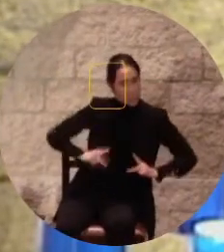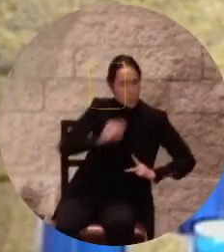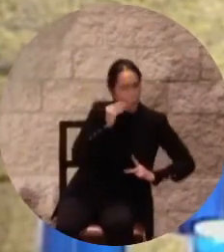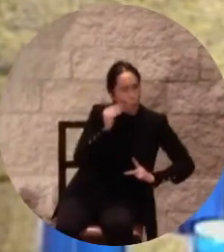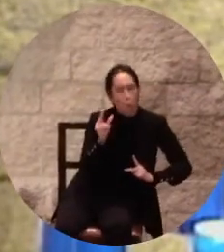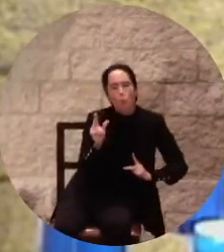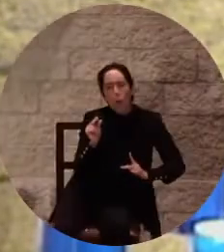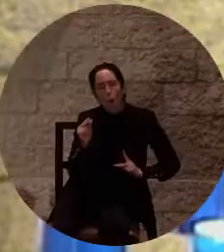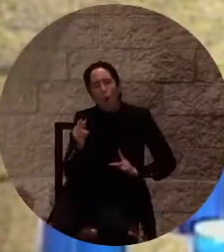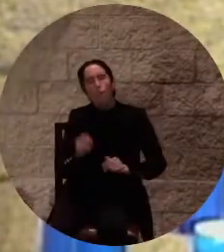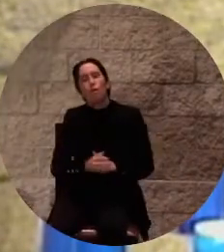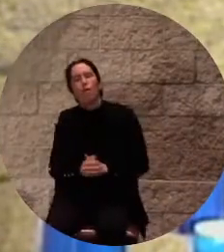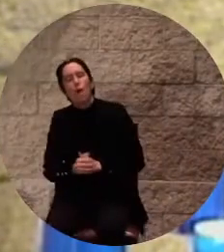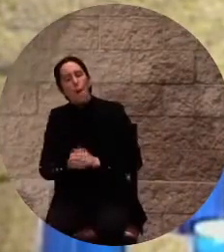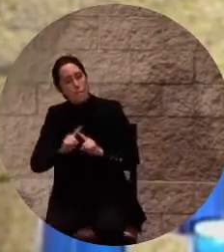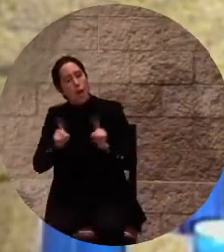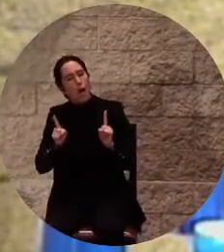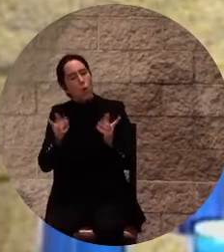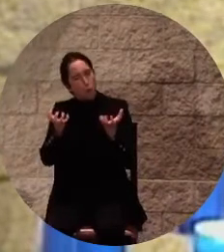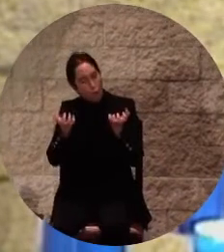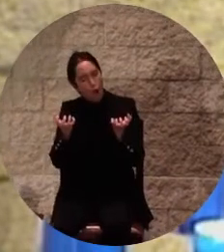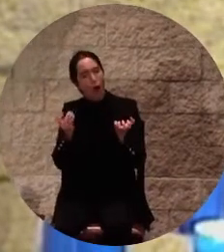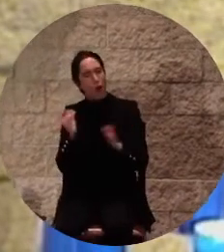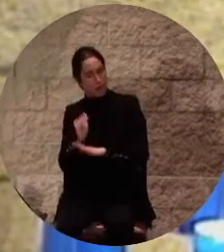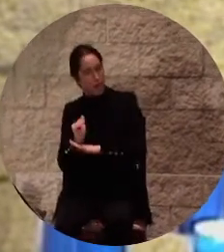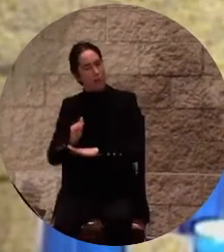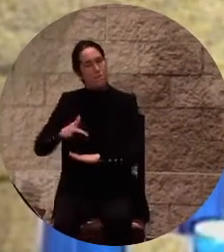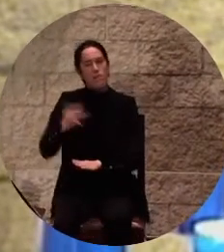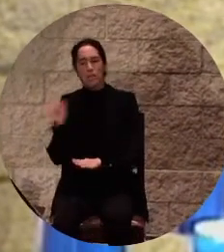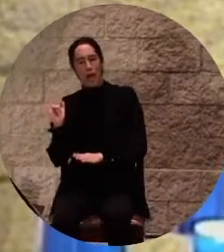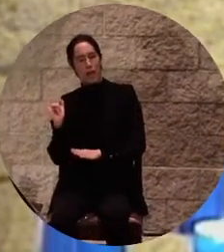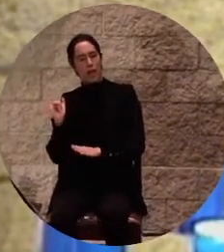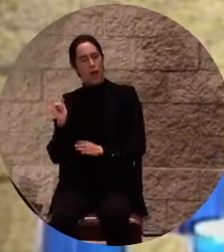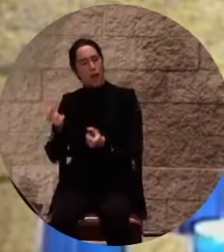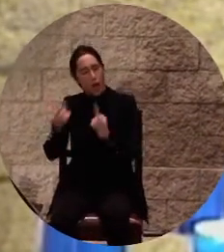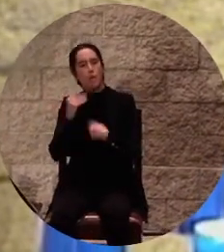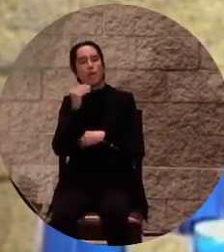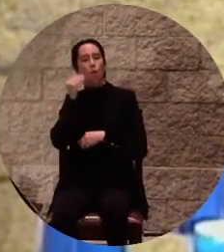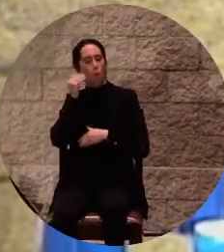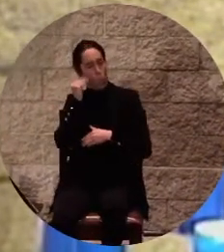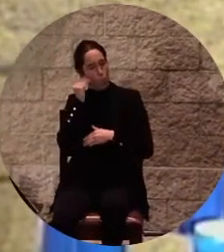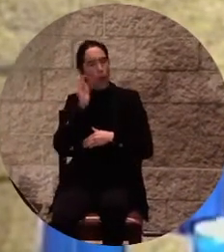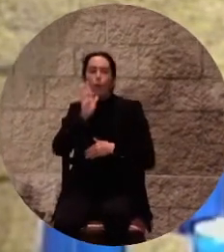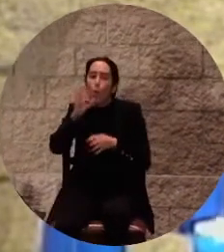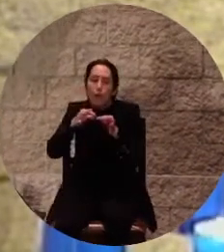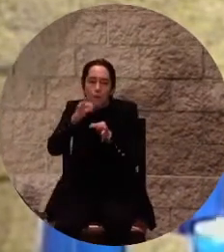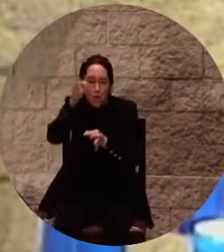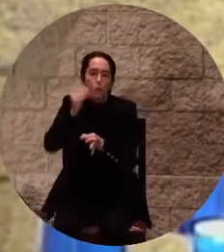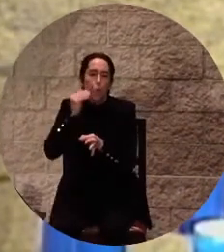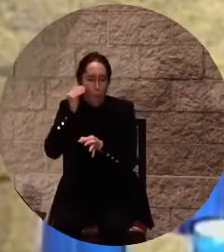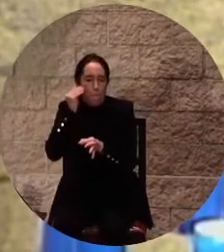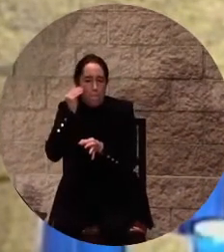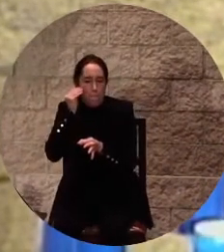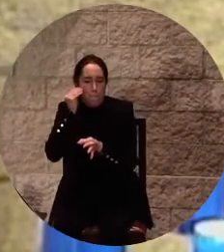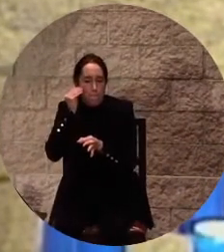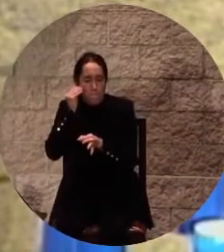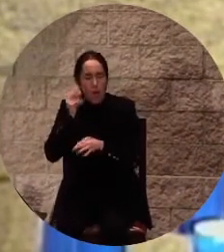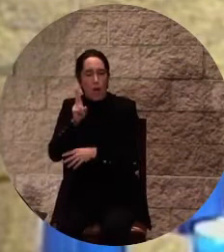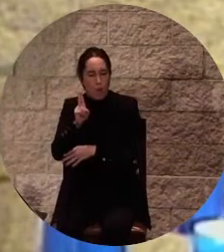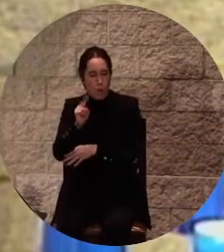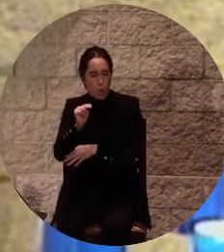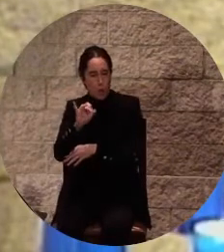family. And yet, we want this evening to feel like coming home to your spiritual home. Unity